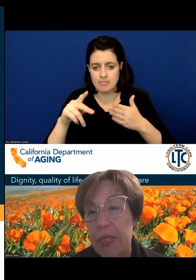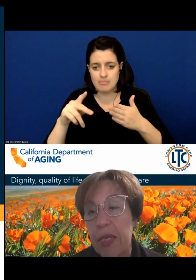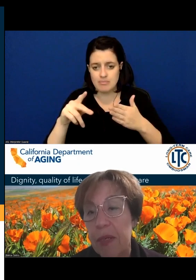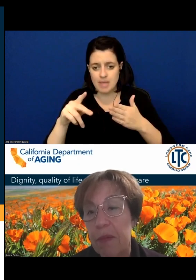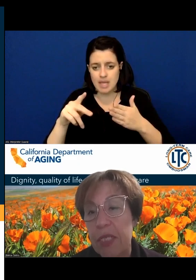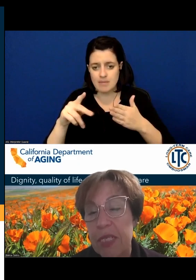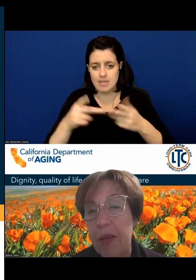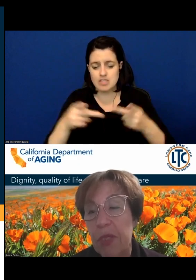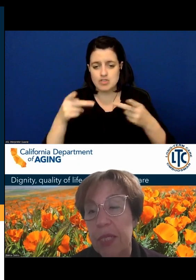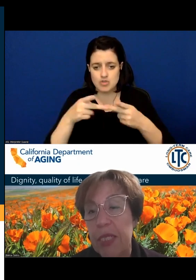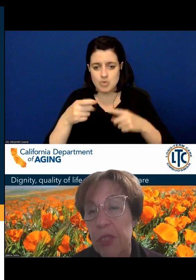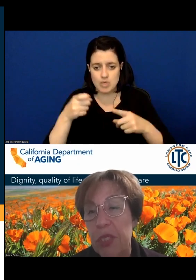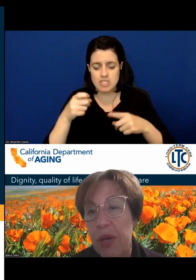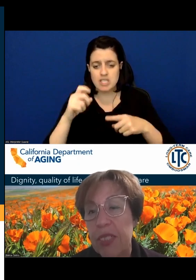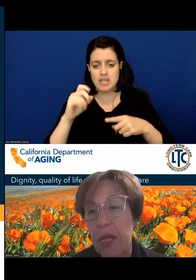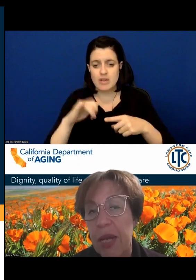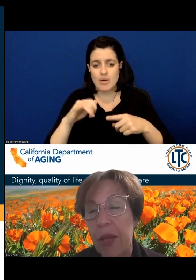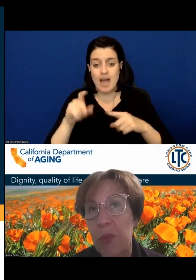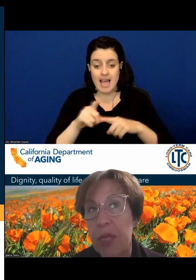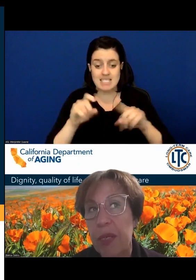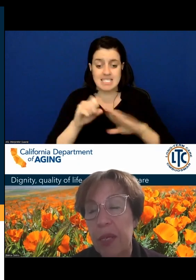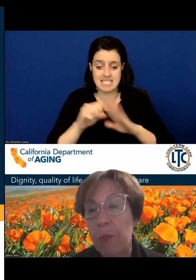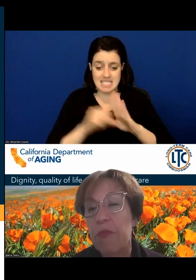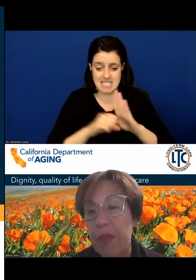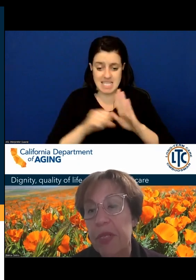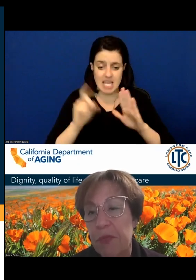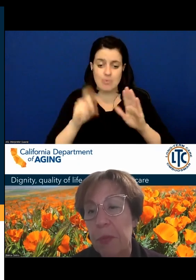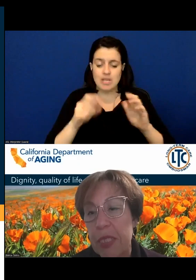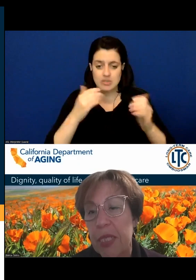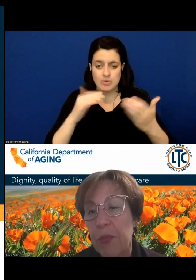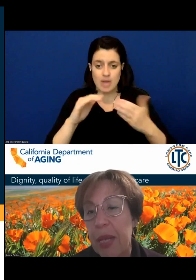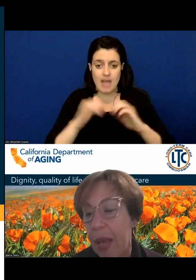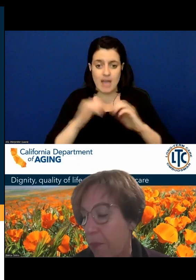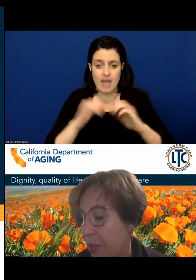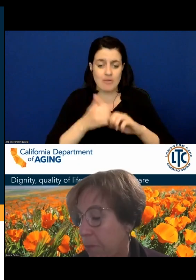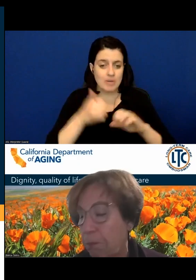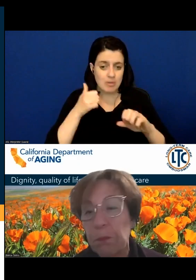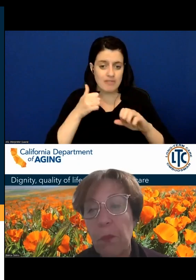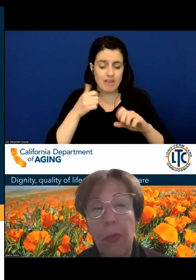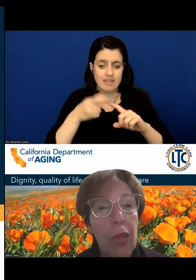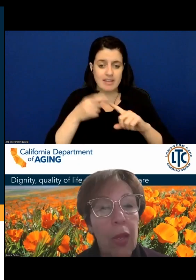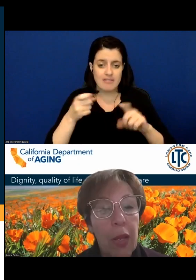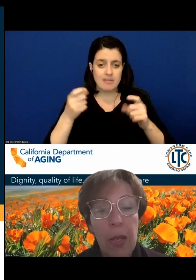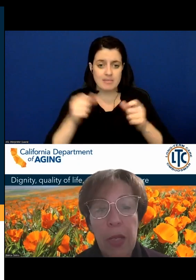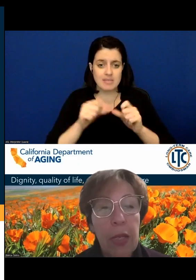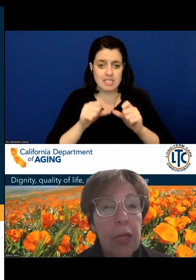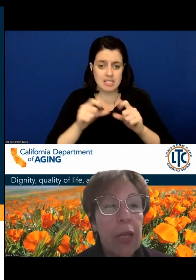we as a state really need to address on how do we prevent this from continuing to happen.